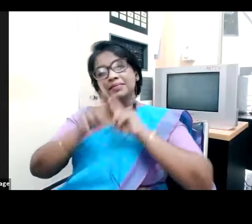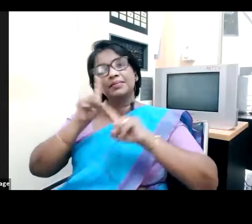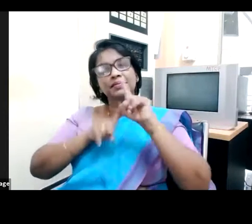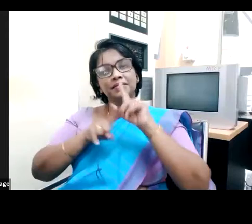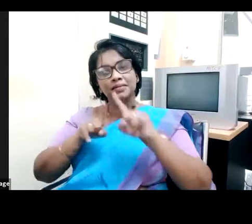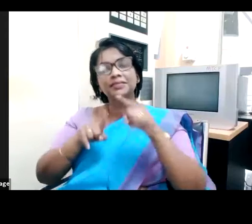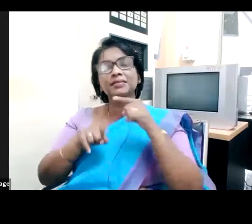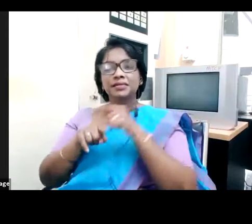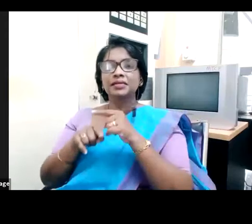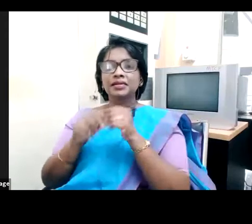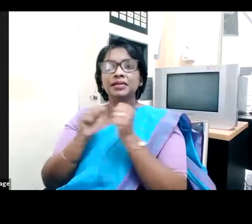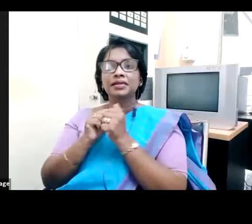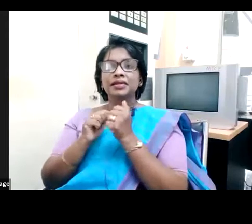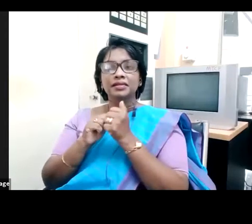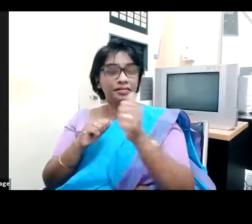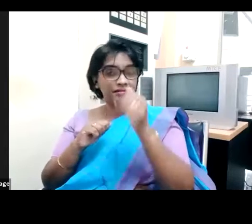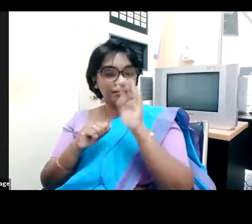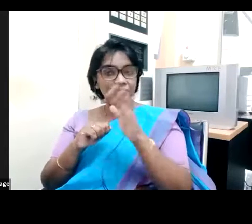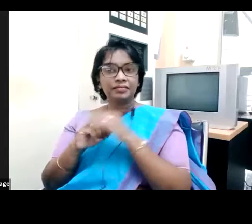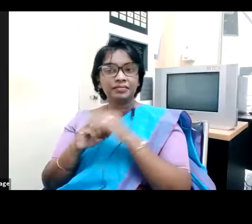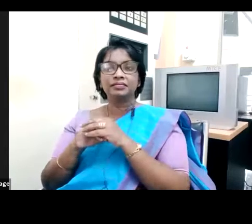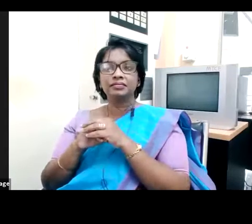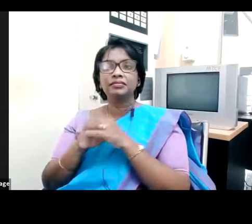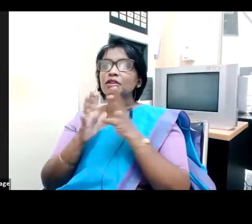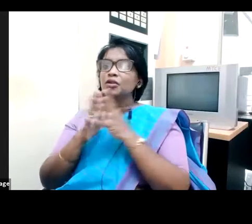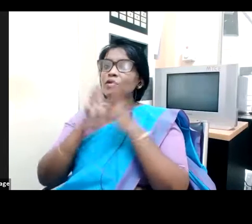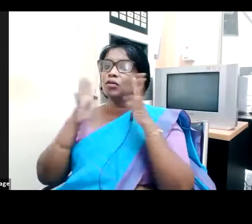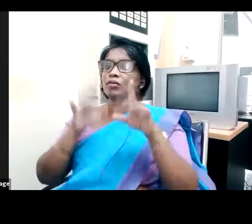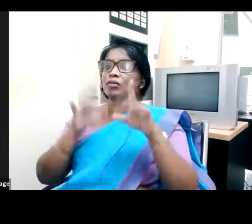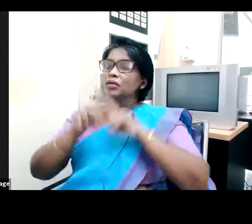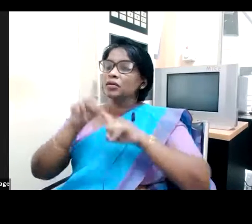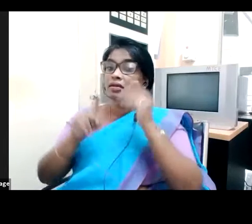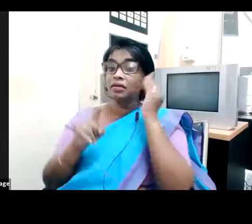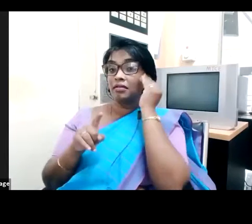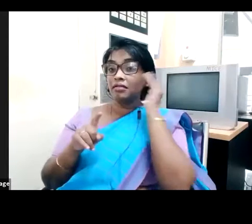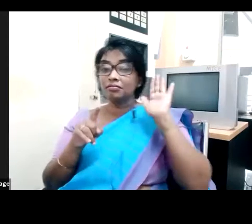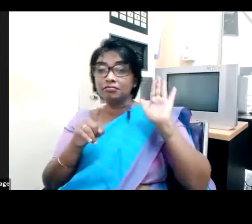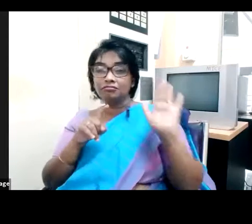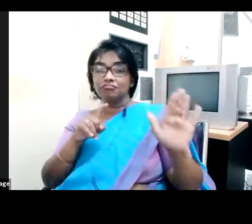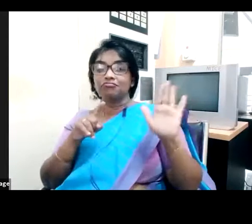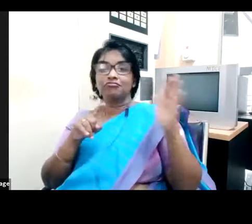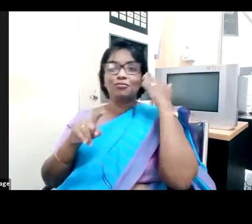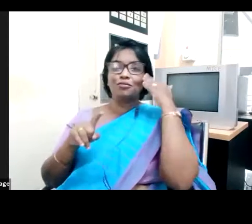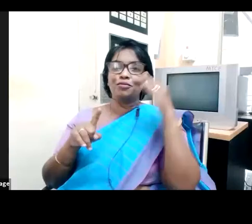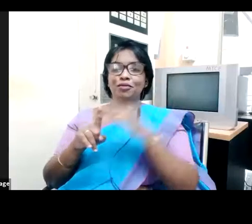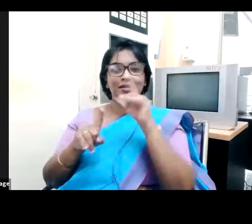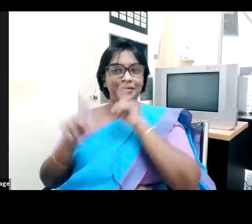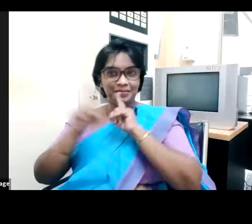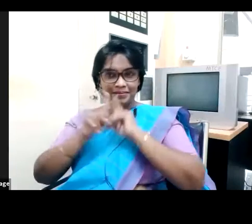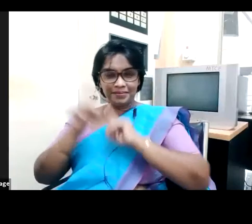think this is about feminism, or sometimes it is about activism. But